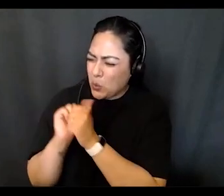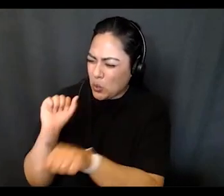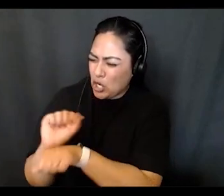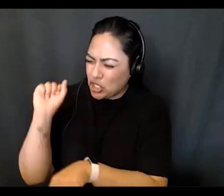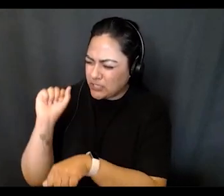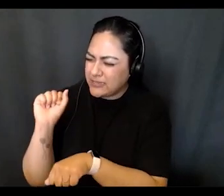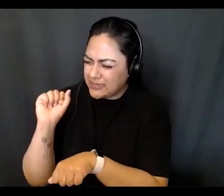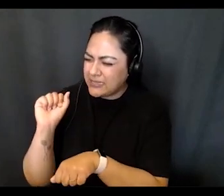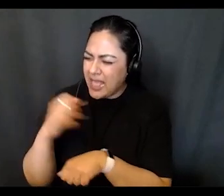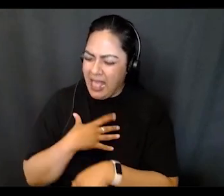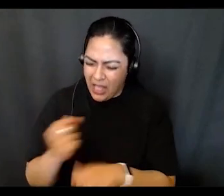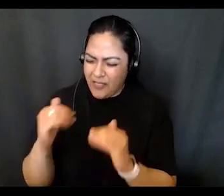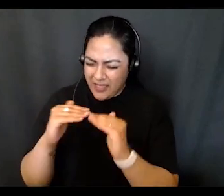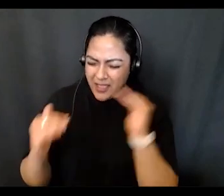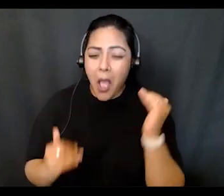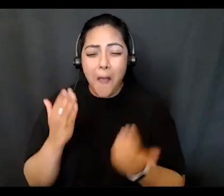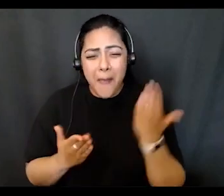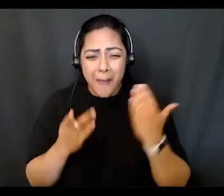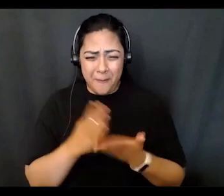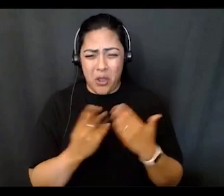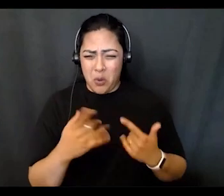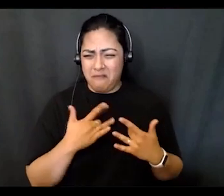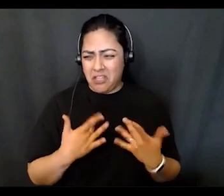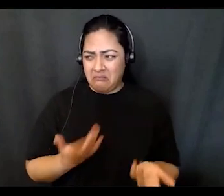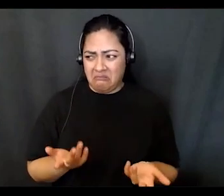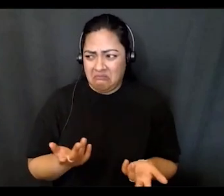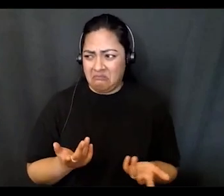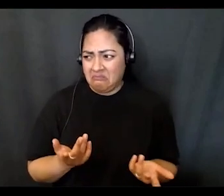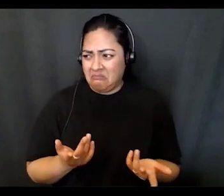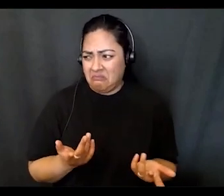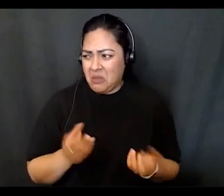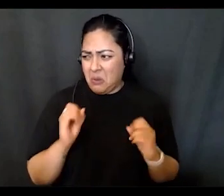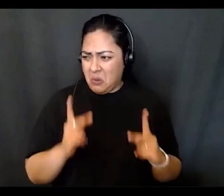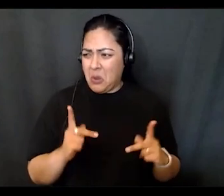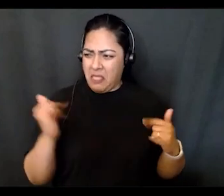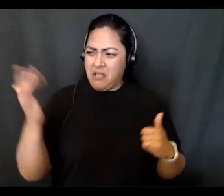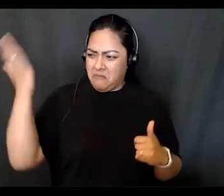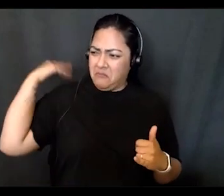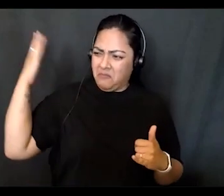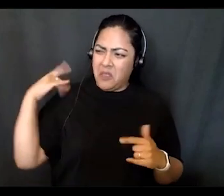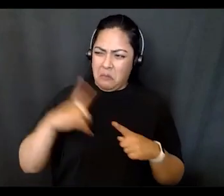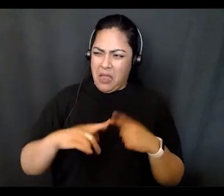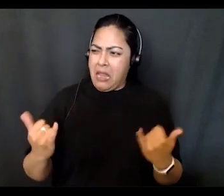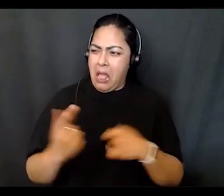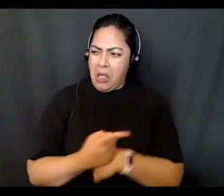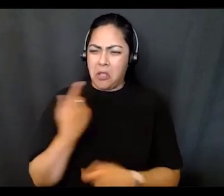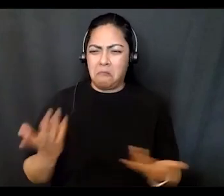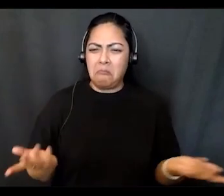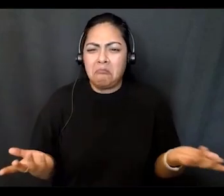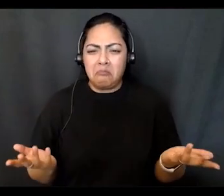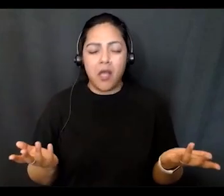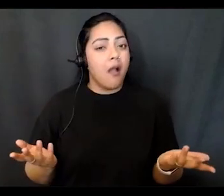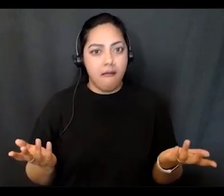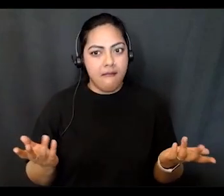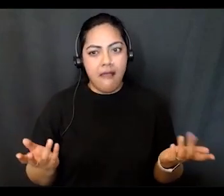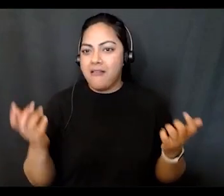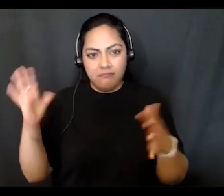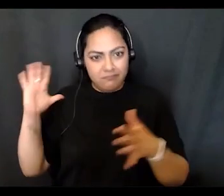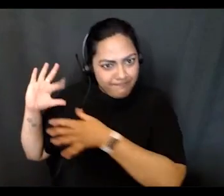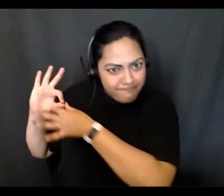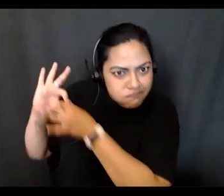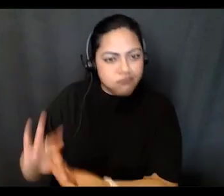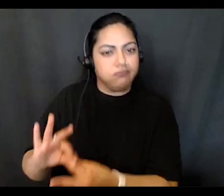that's an interesting history, but what does that mean in this present day? It is everything in the present day. We really need to understand how